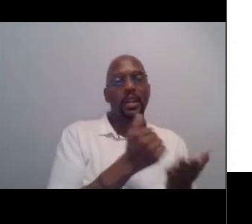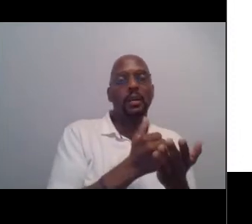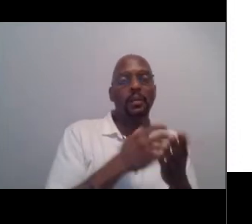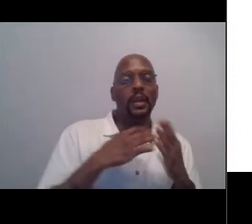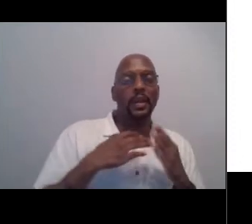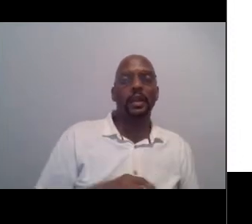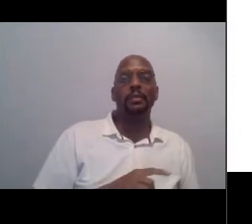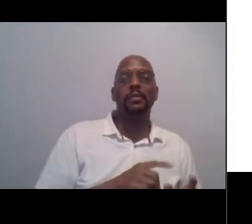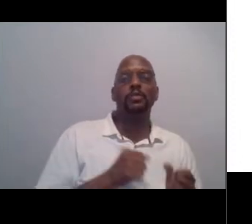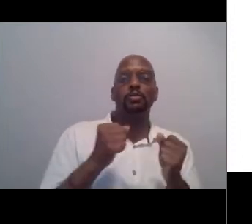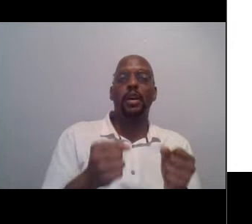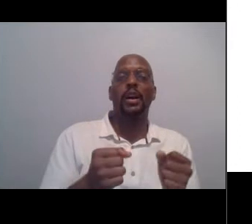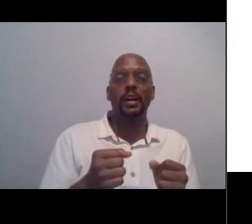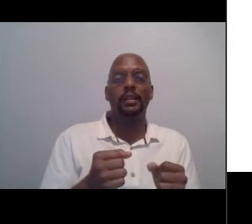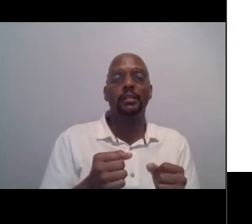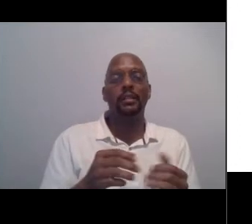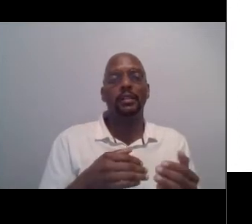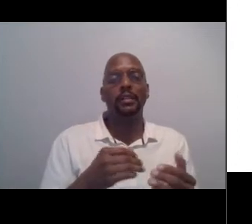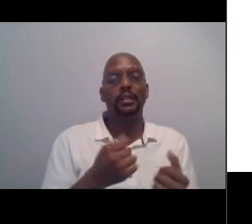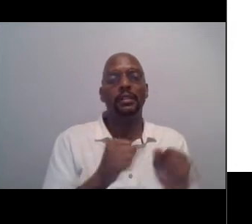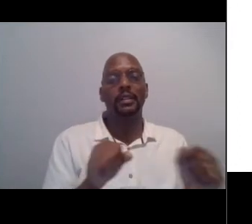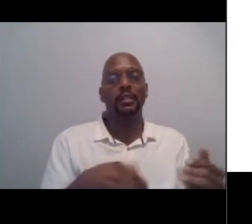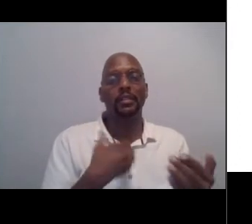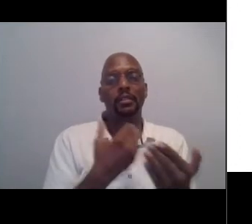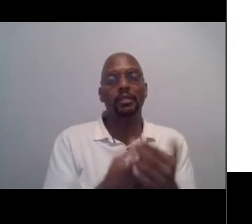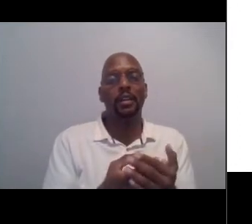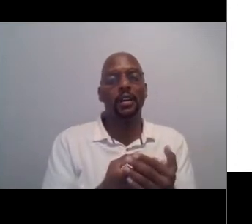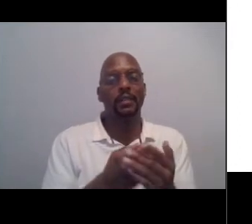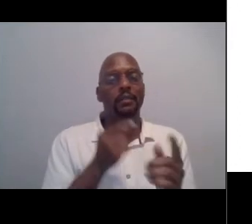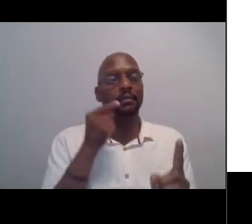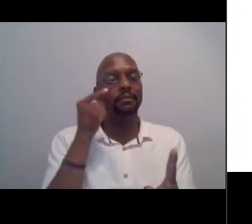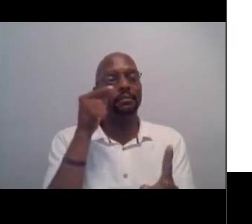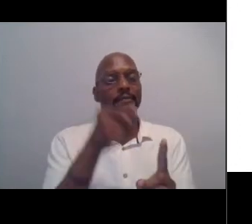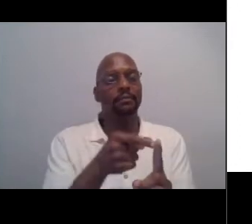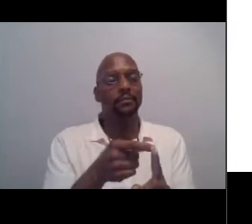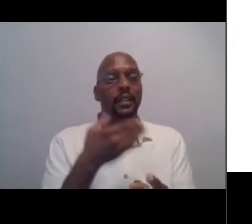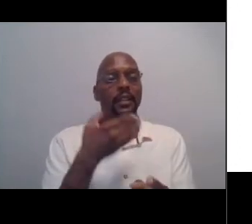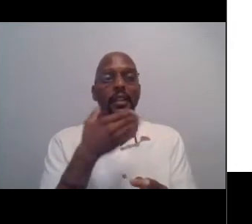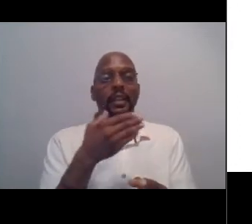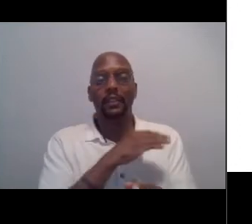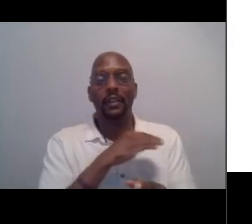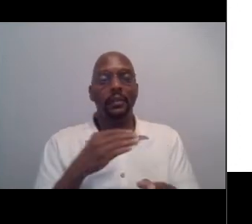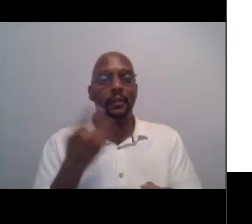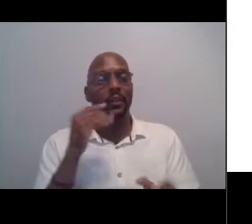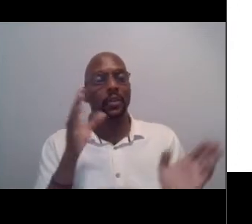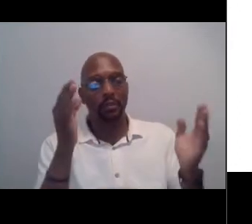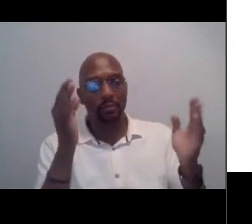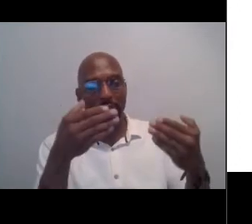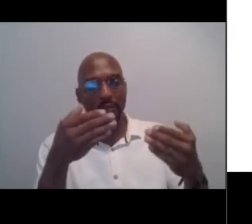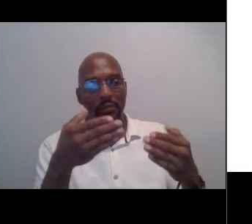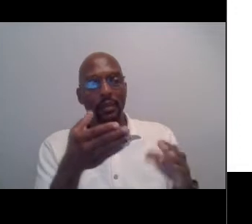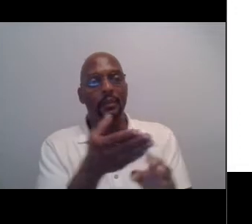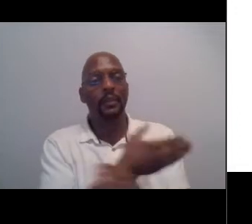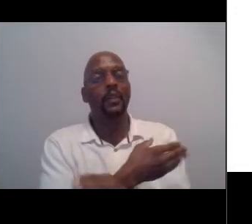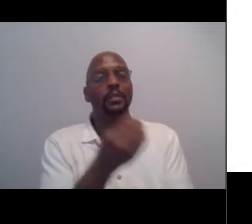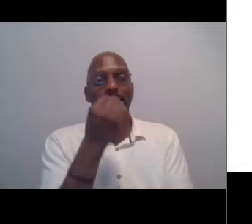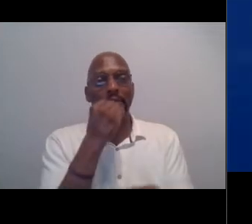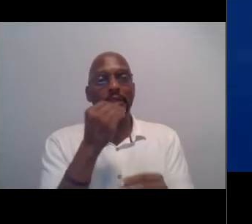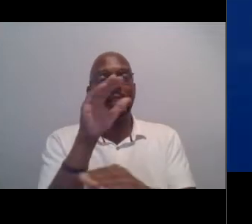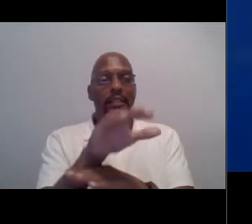safely and reliably. And with that, I'd like to thank the Commission for your attention before dinner